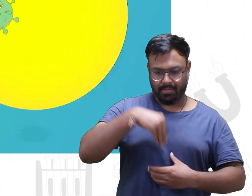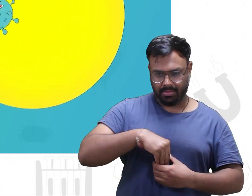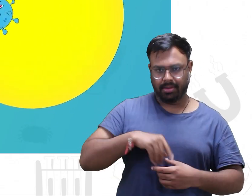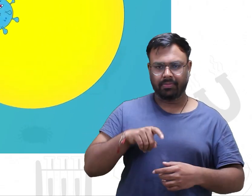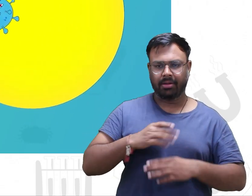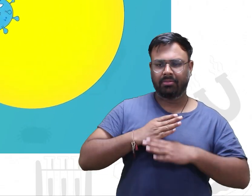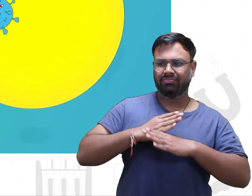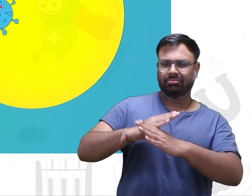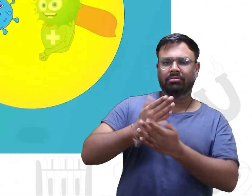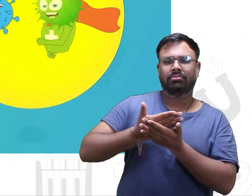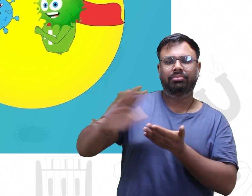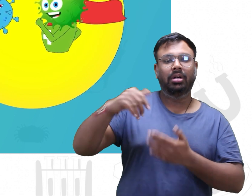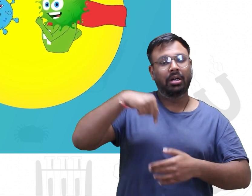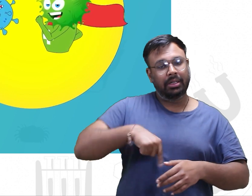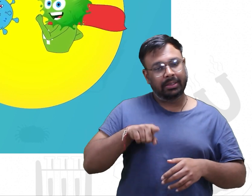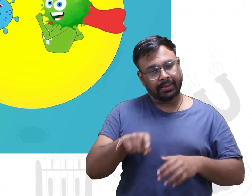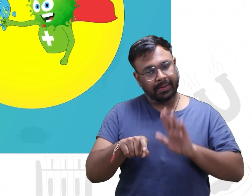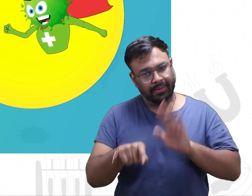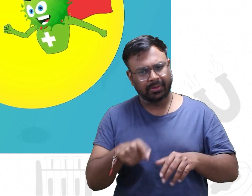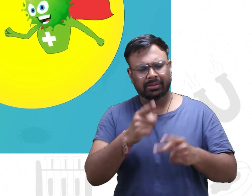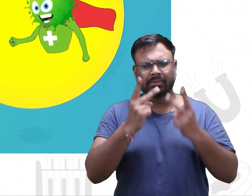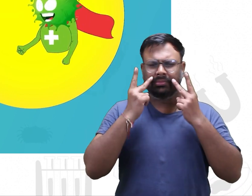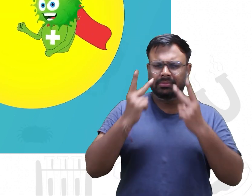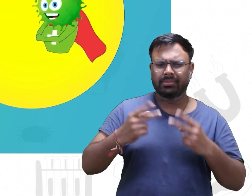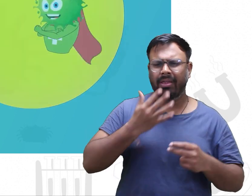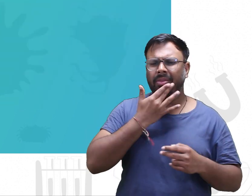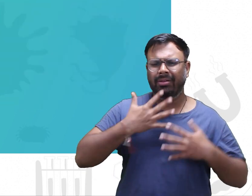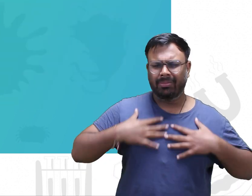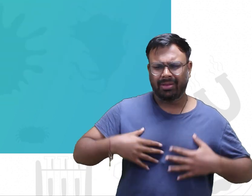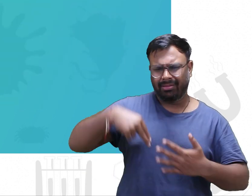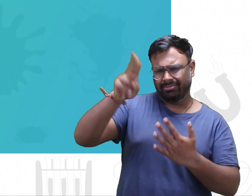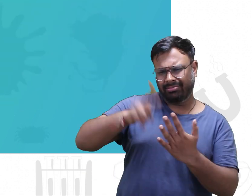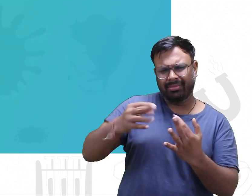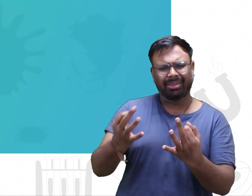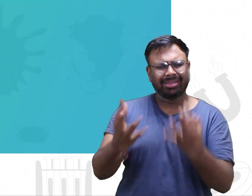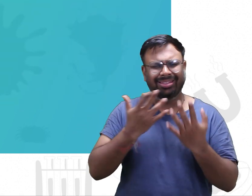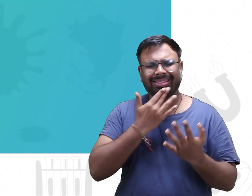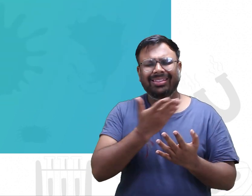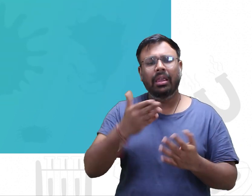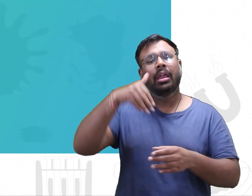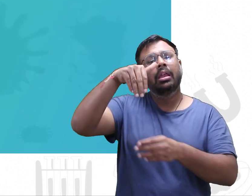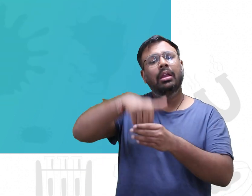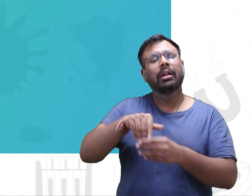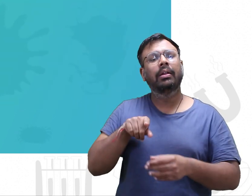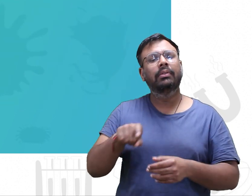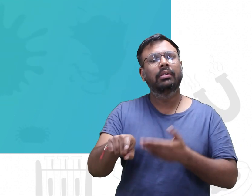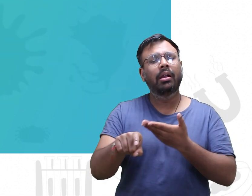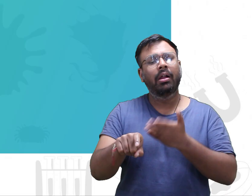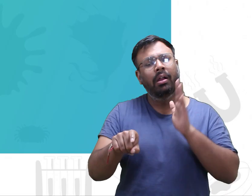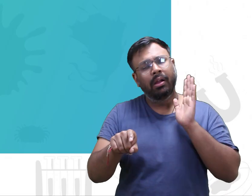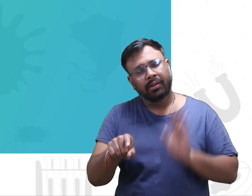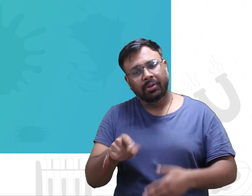present in our intestine. It helps us absorb nutrients and fight off bad microbes. Take a look at the clothes you are wearing. Look at